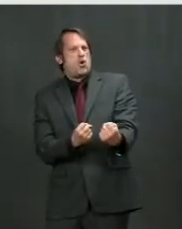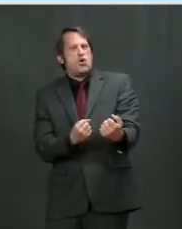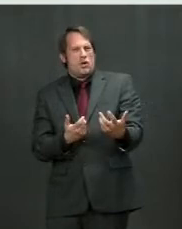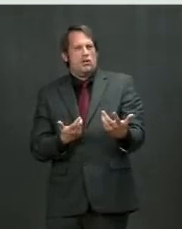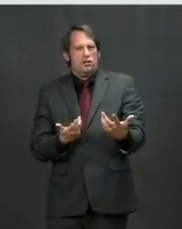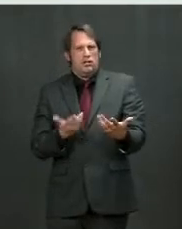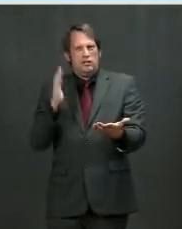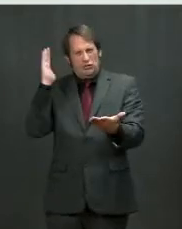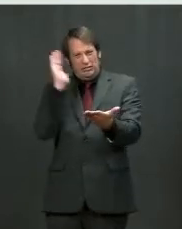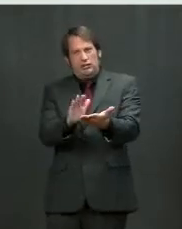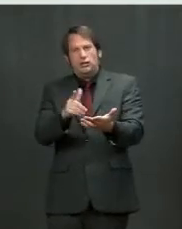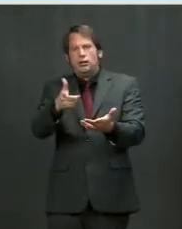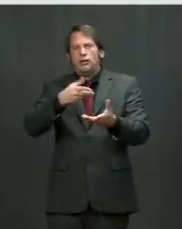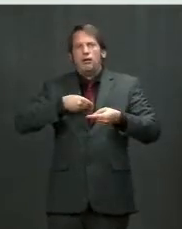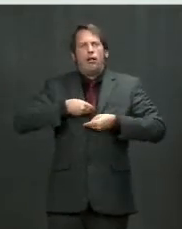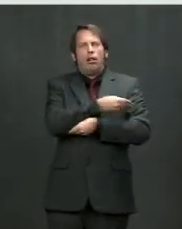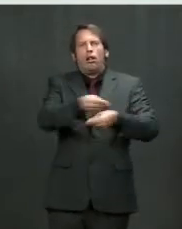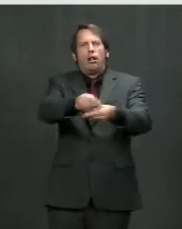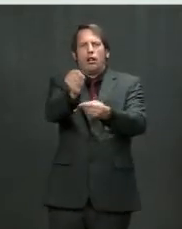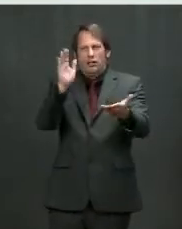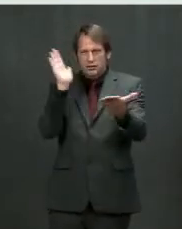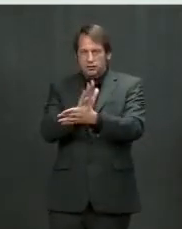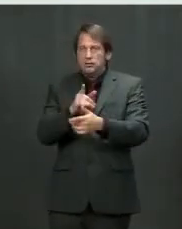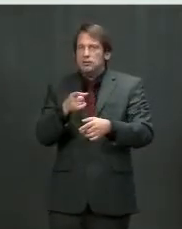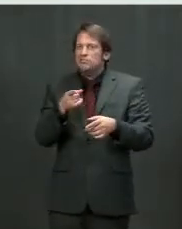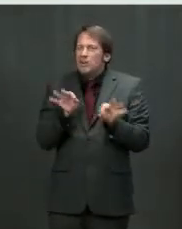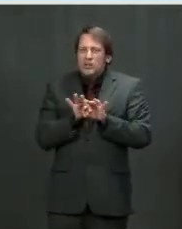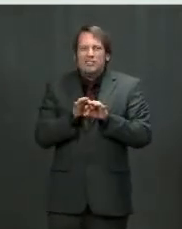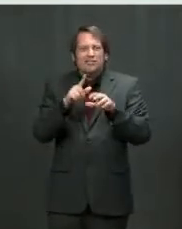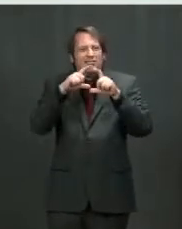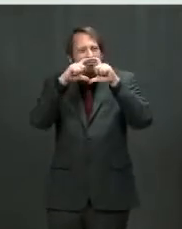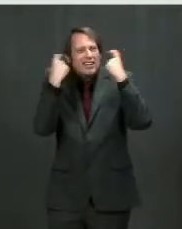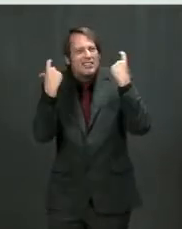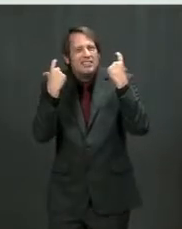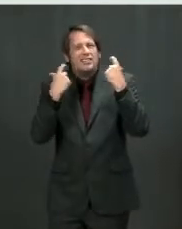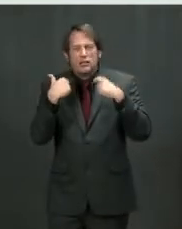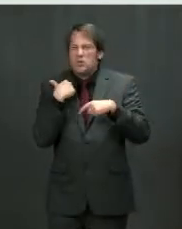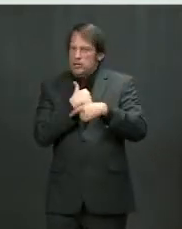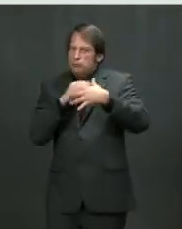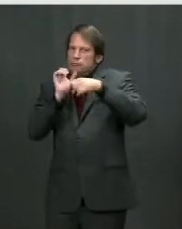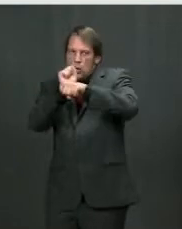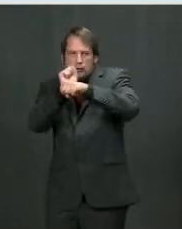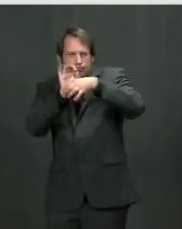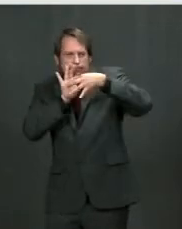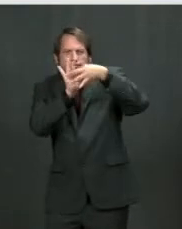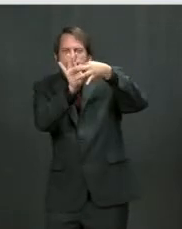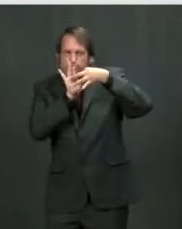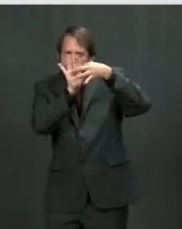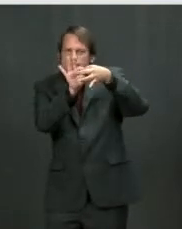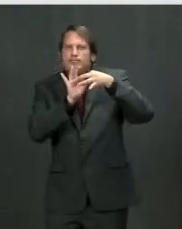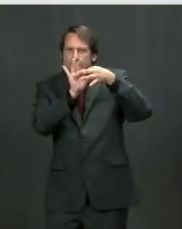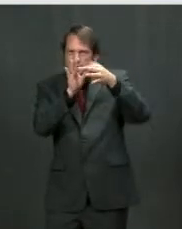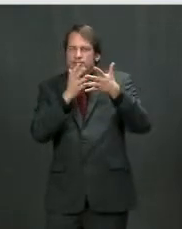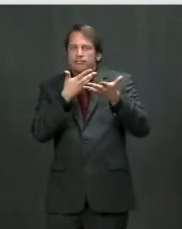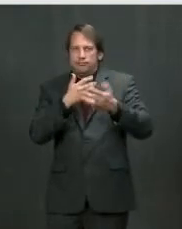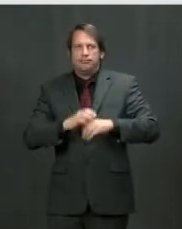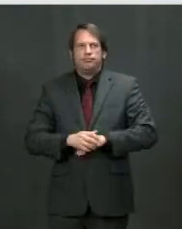mask wearing, and we're working closely with the state to try and work towards that. Next question.